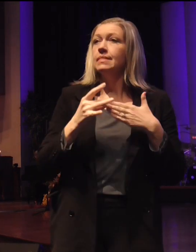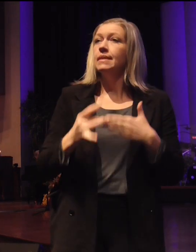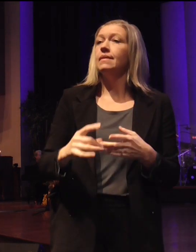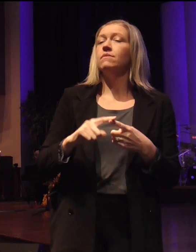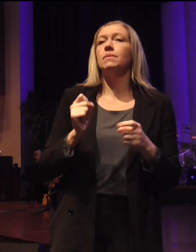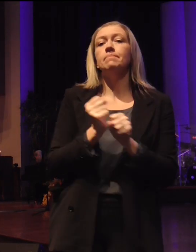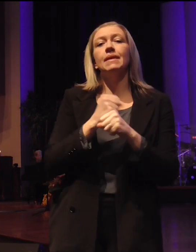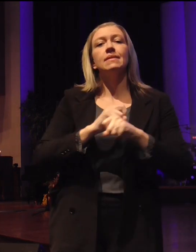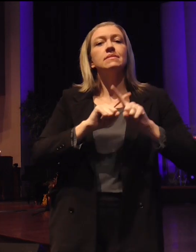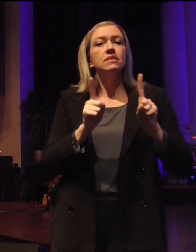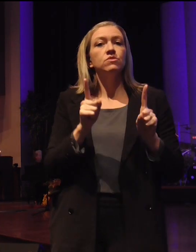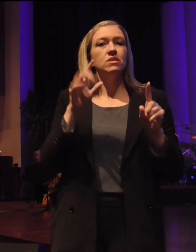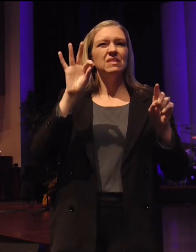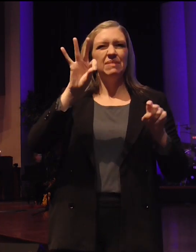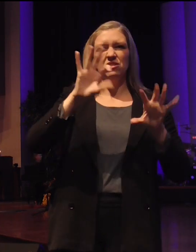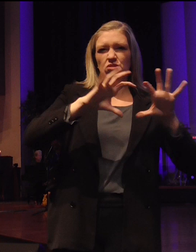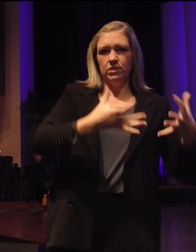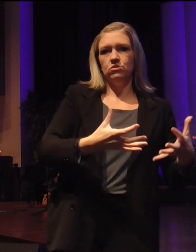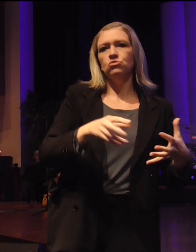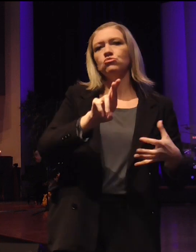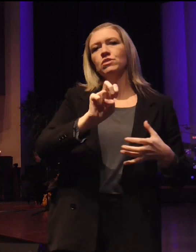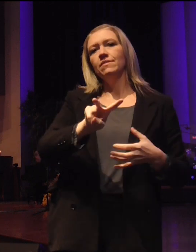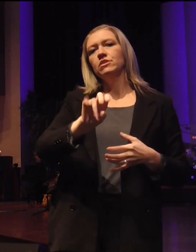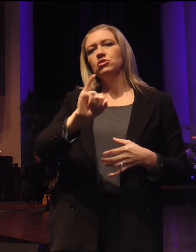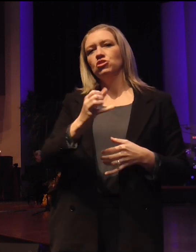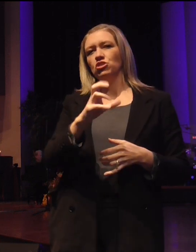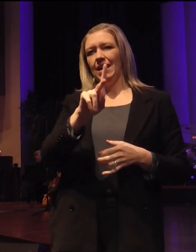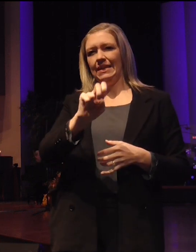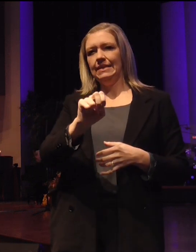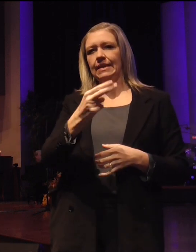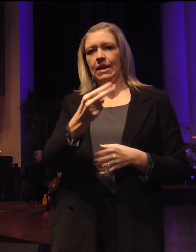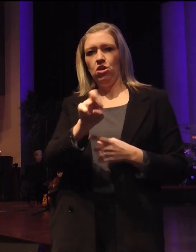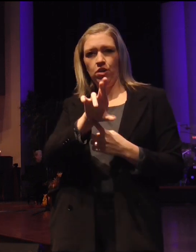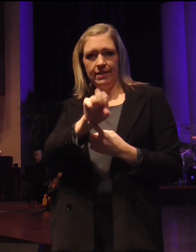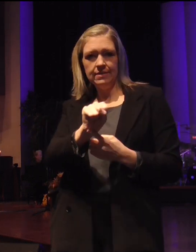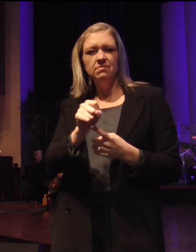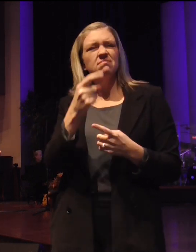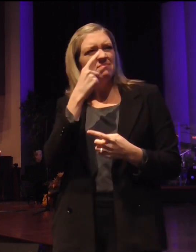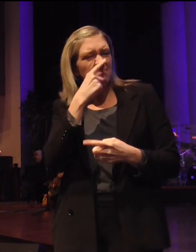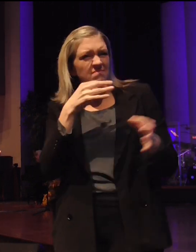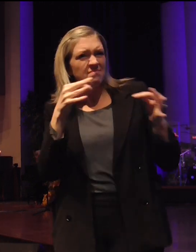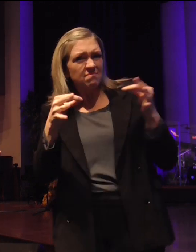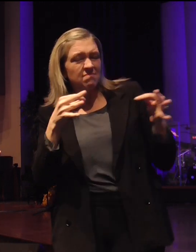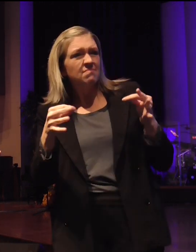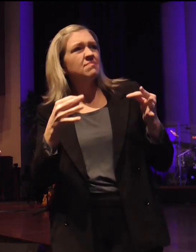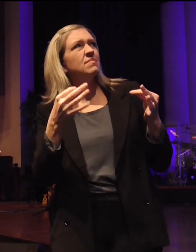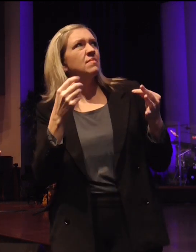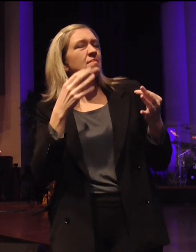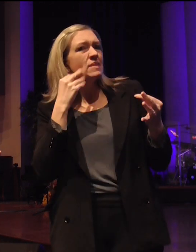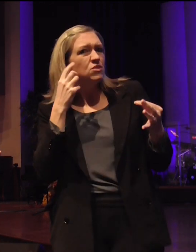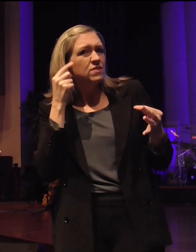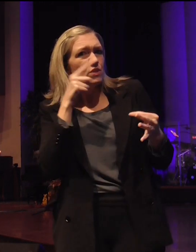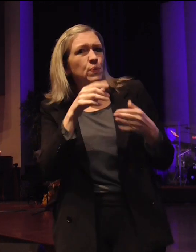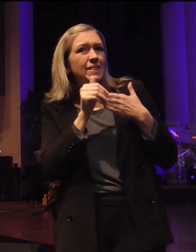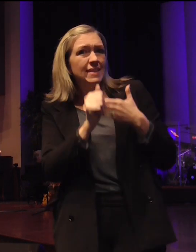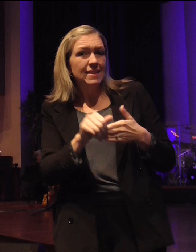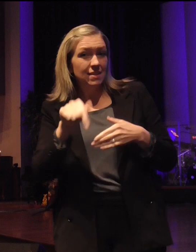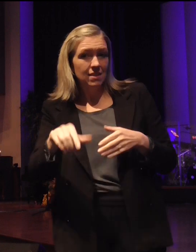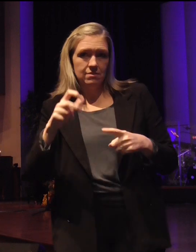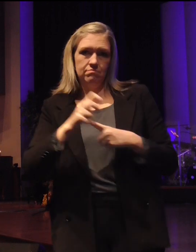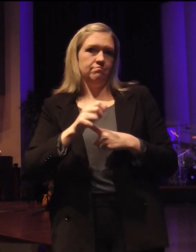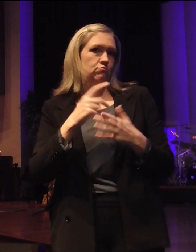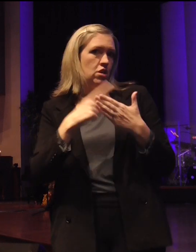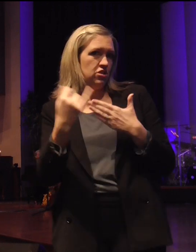Difference ministry and Reverend Jackie Harris. And Reverend Jackie, I wanted to ask you today what it's like for you to lead this incredible